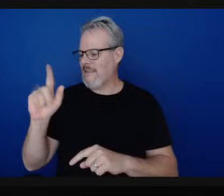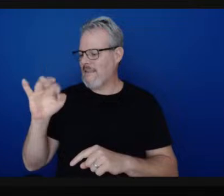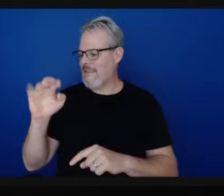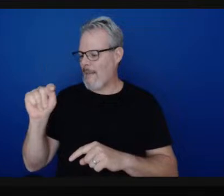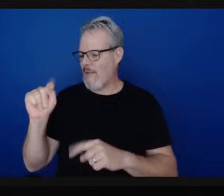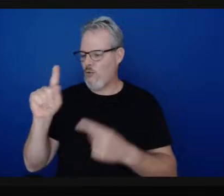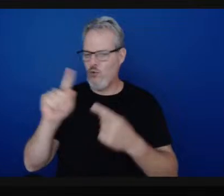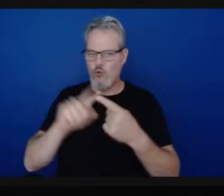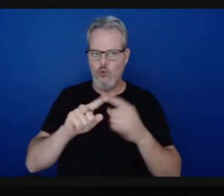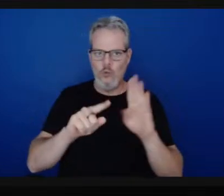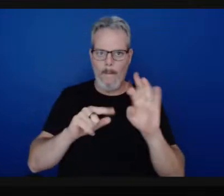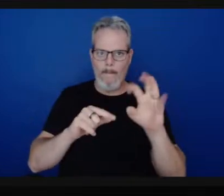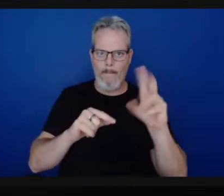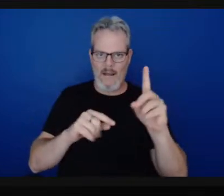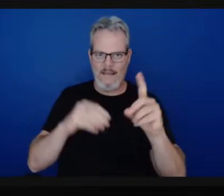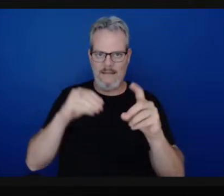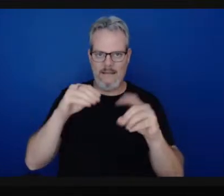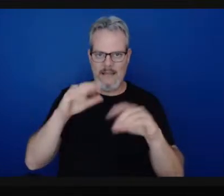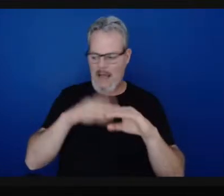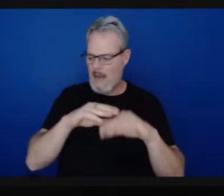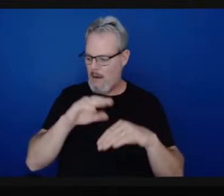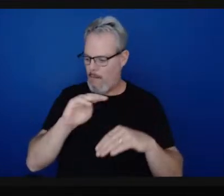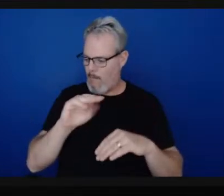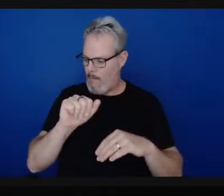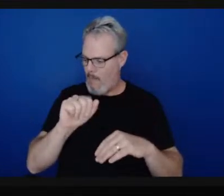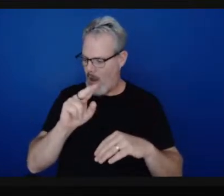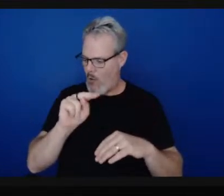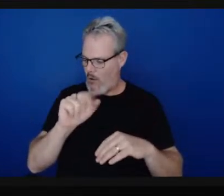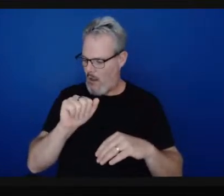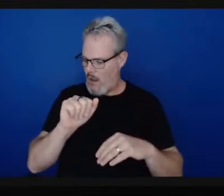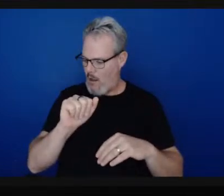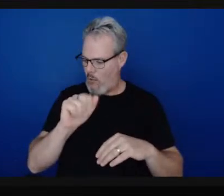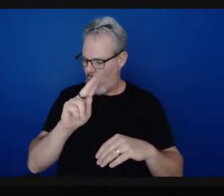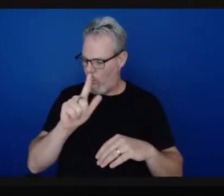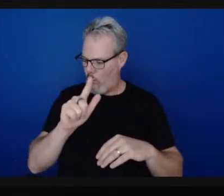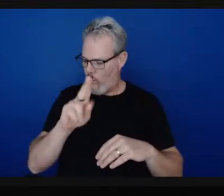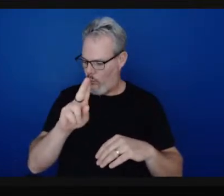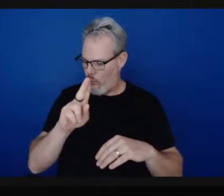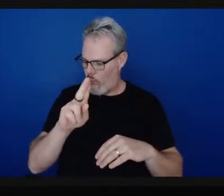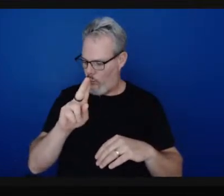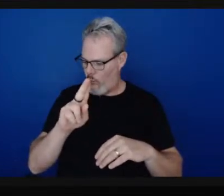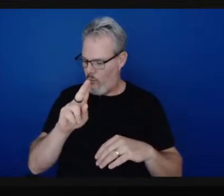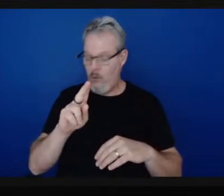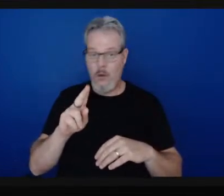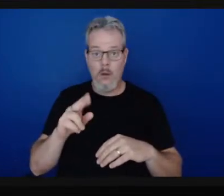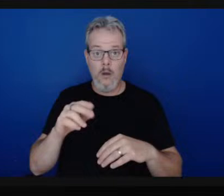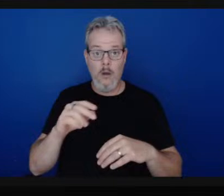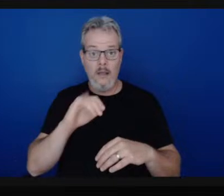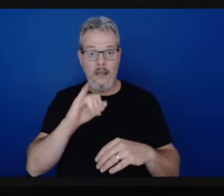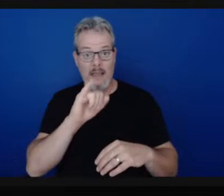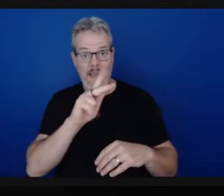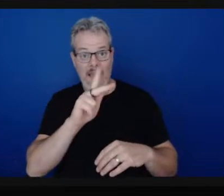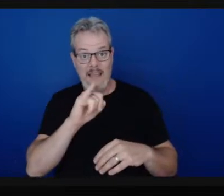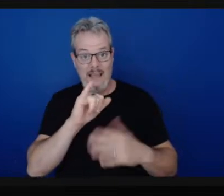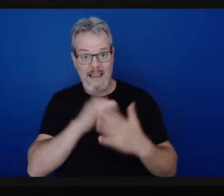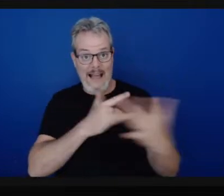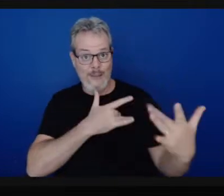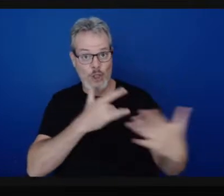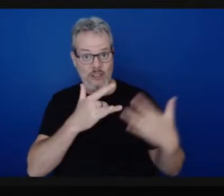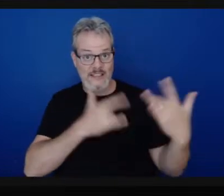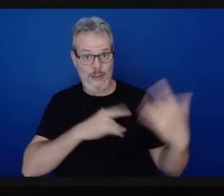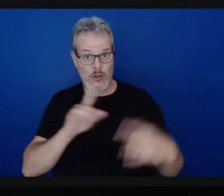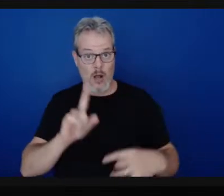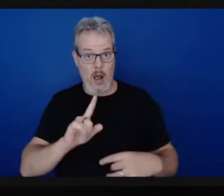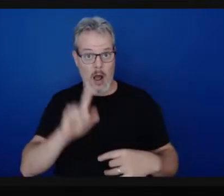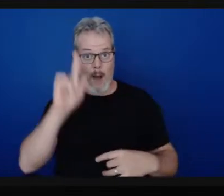Ubu. Yeah. And would Iki be considered, Kilauea Iki be considered upper east rift zone,